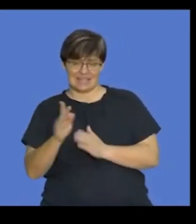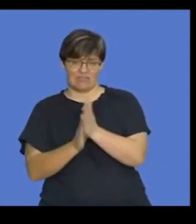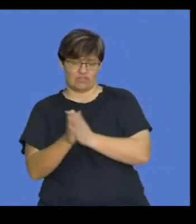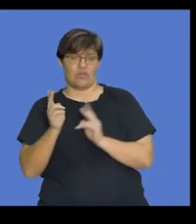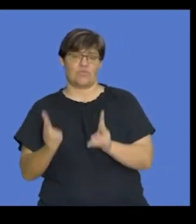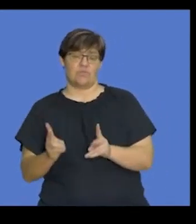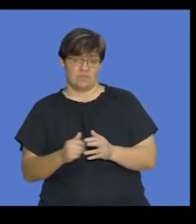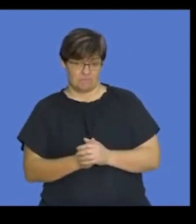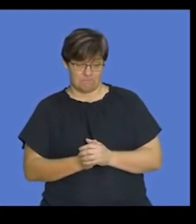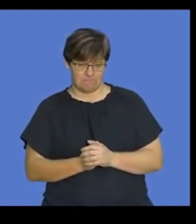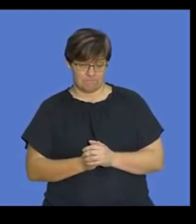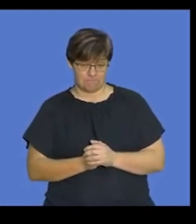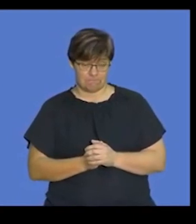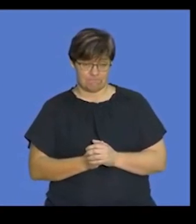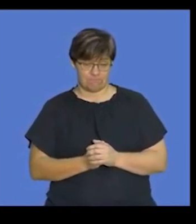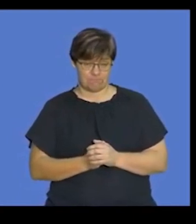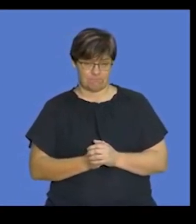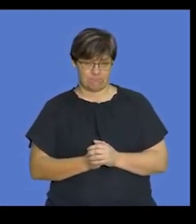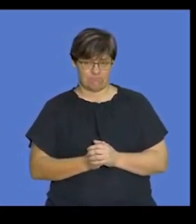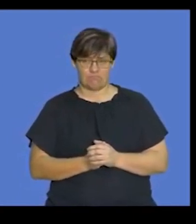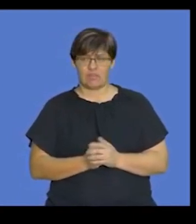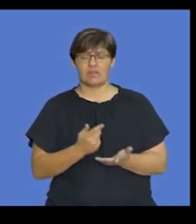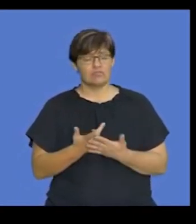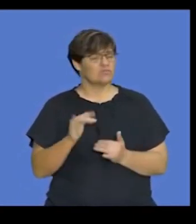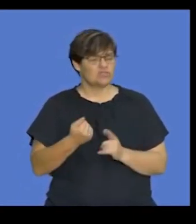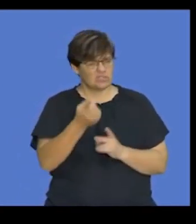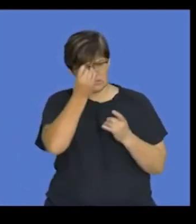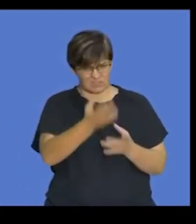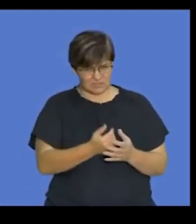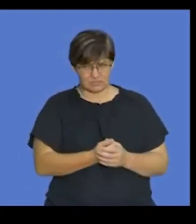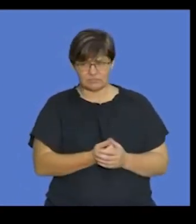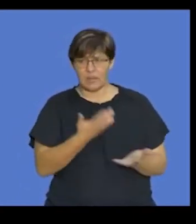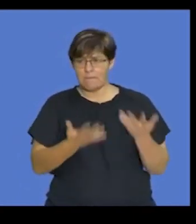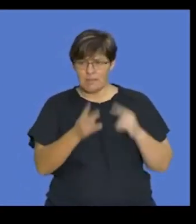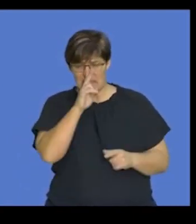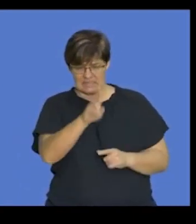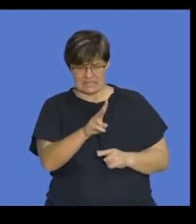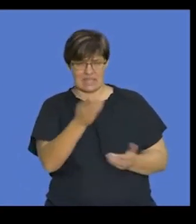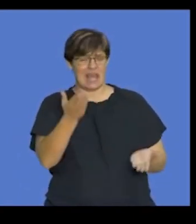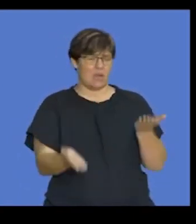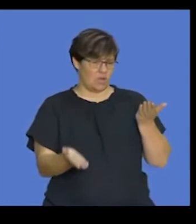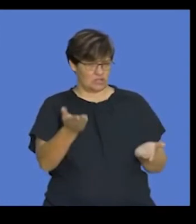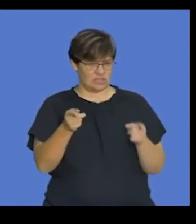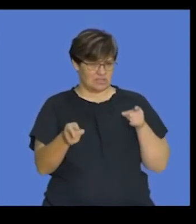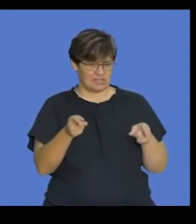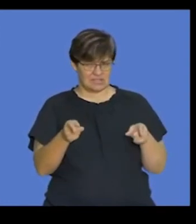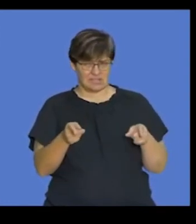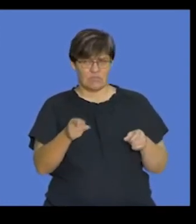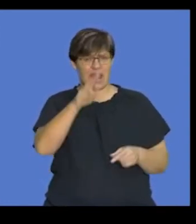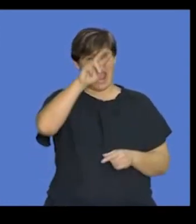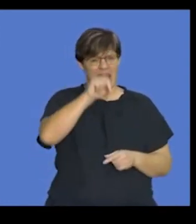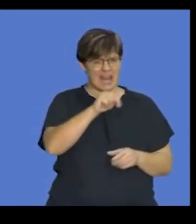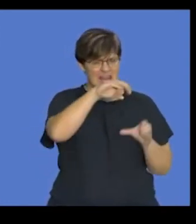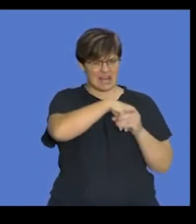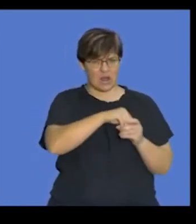normal. Okay, just as an aside, you may see these equations with an N